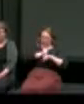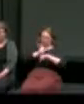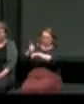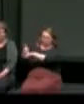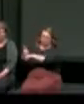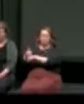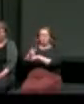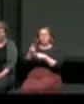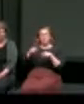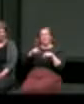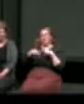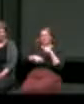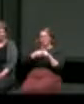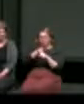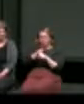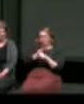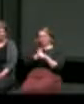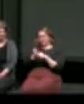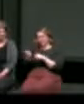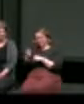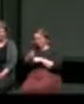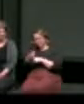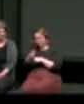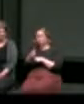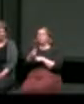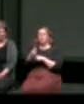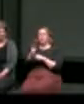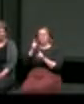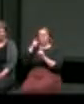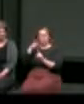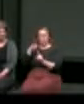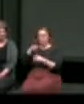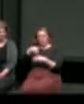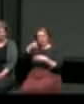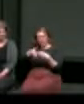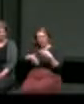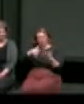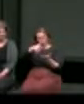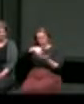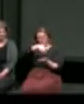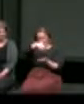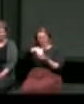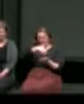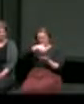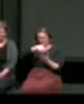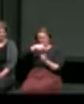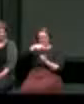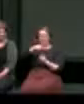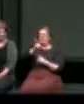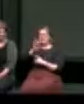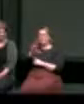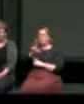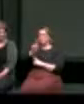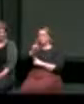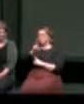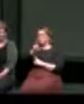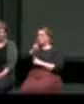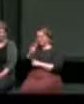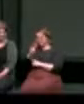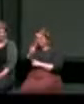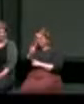ongoing all this year, all of next year. The goal is to complete dredging December